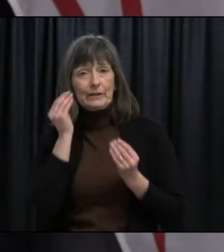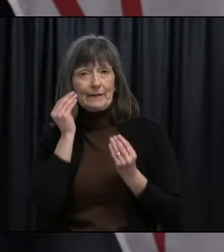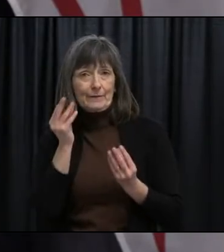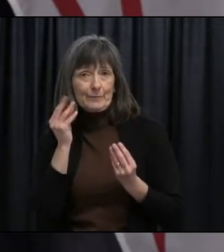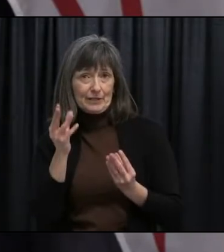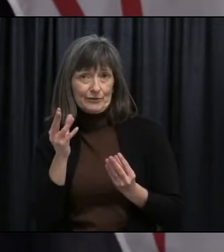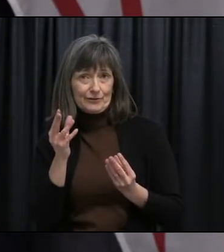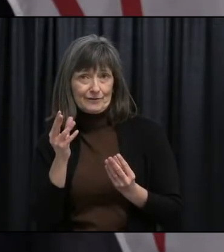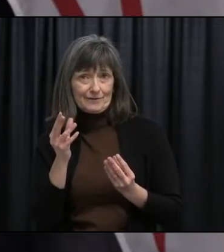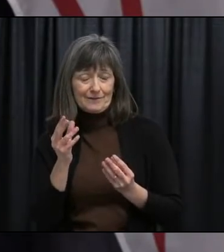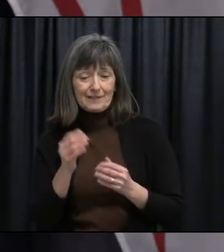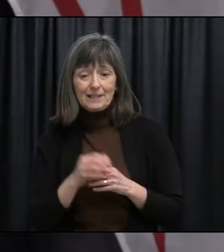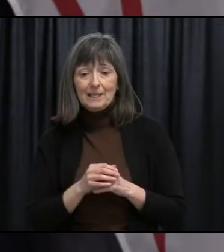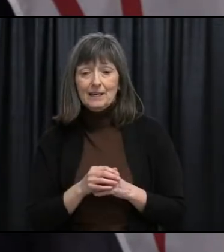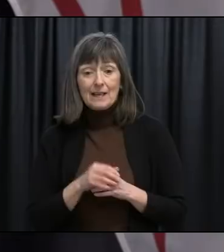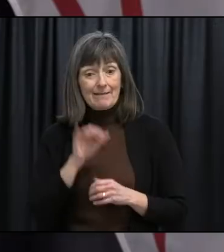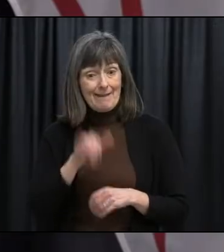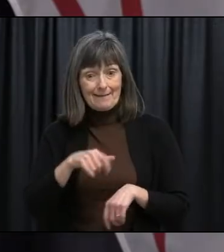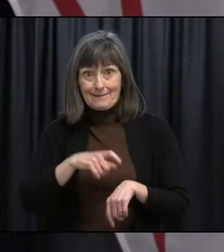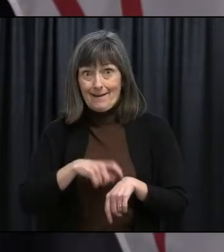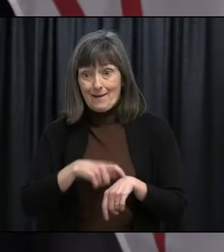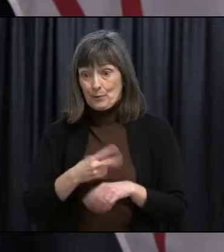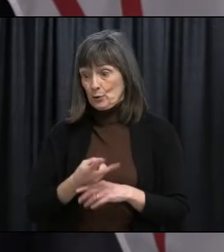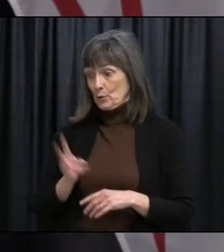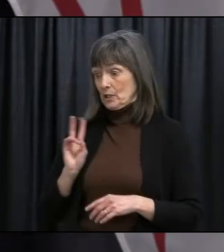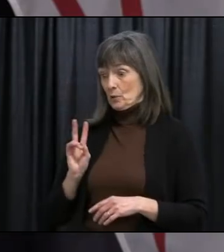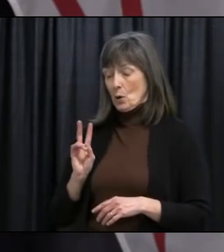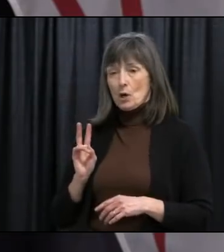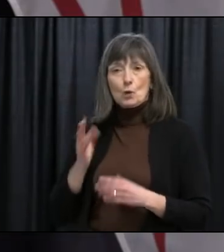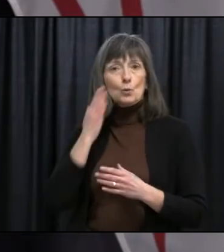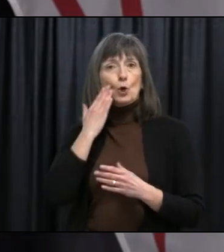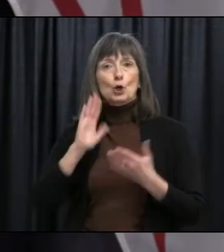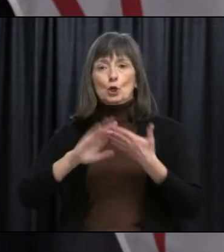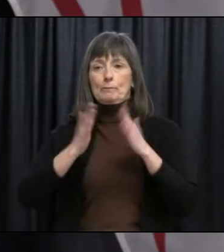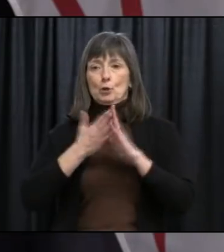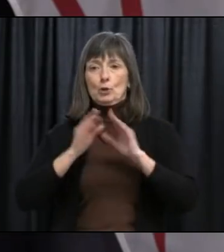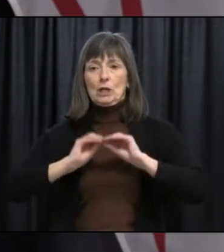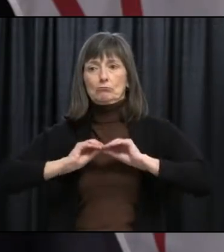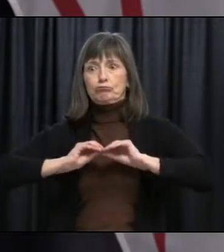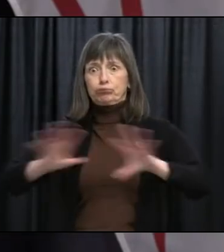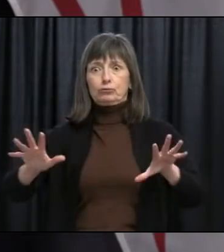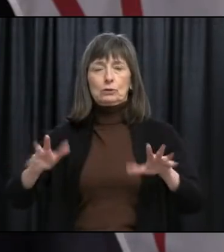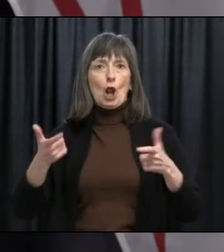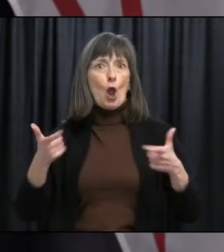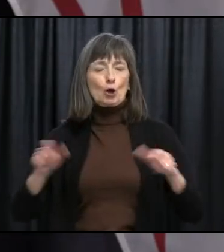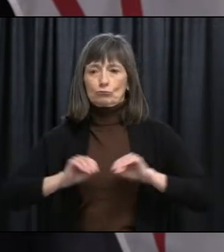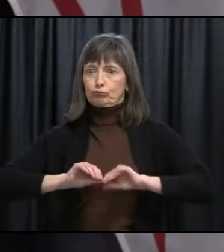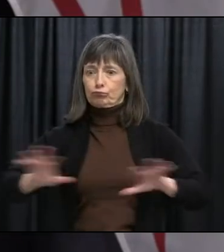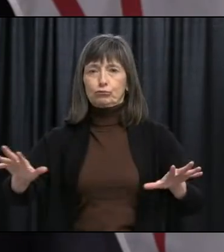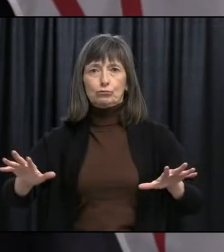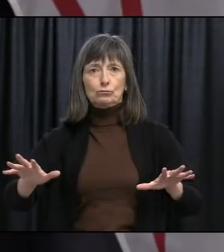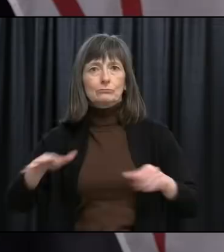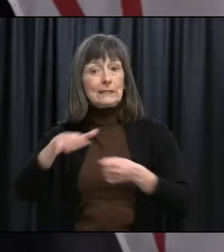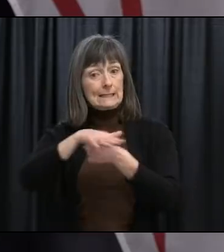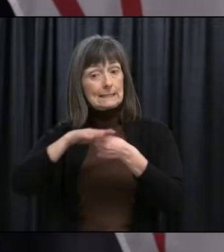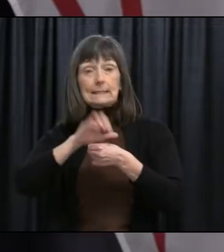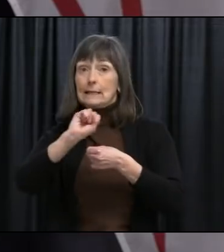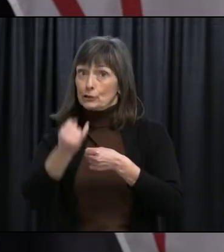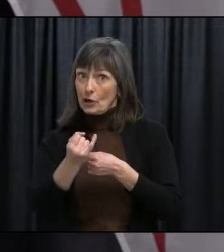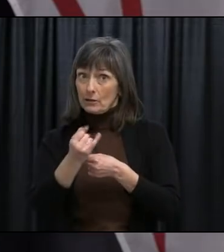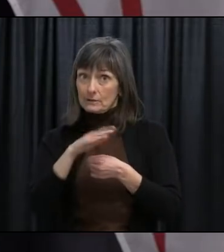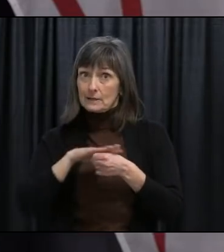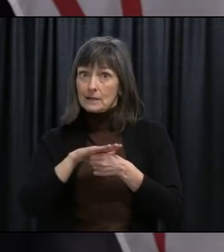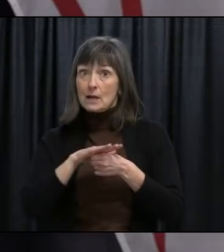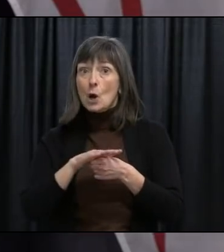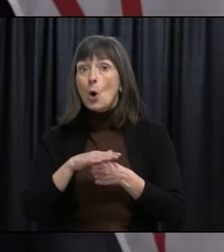we did that, the information that we had was that we had widespread community transmission in the metro area. We did